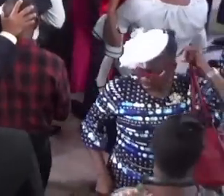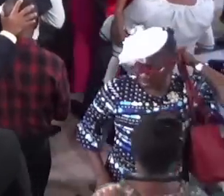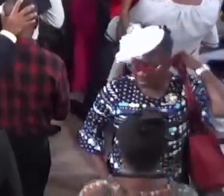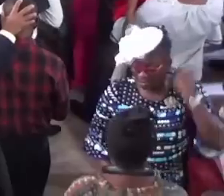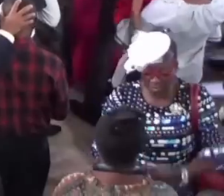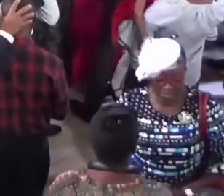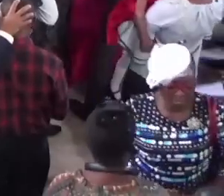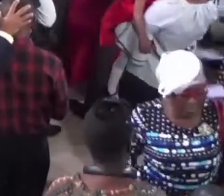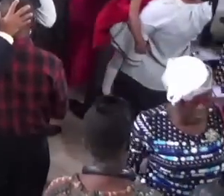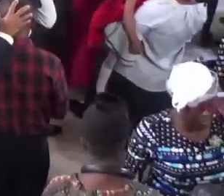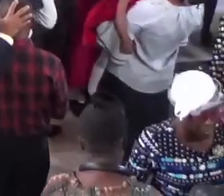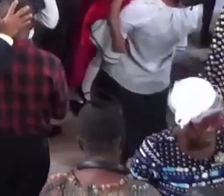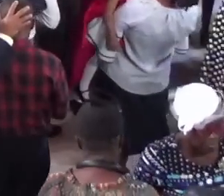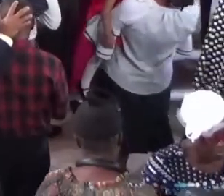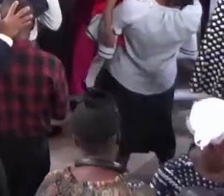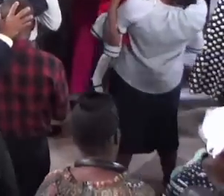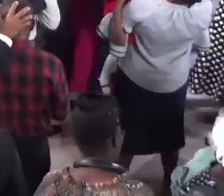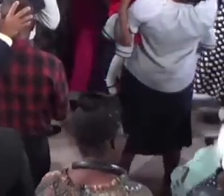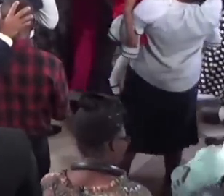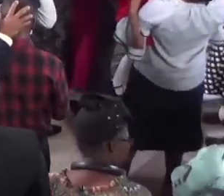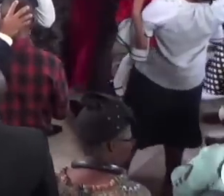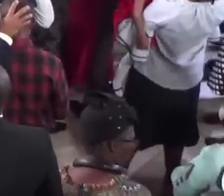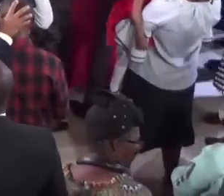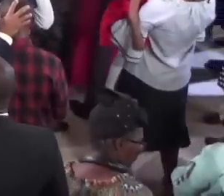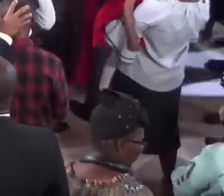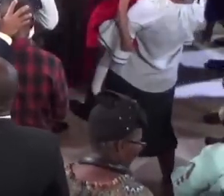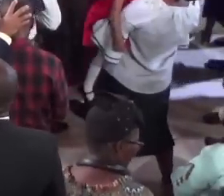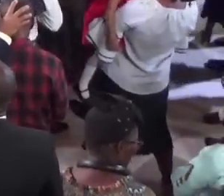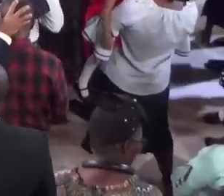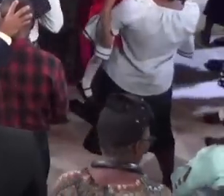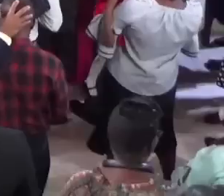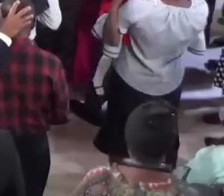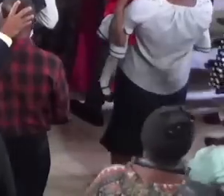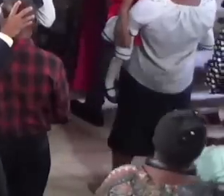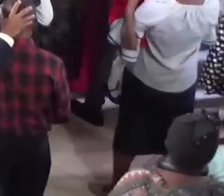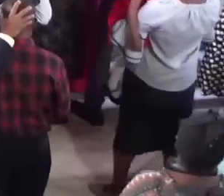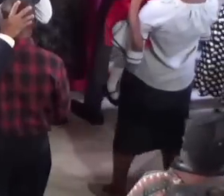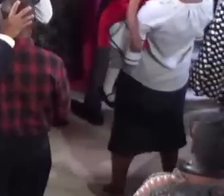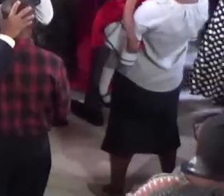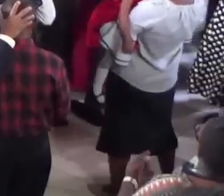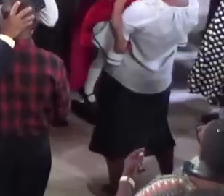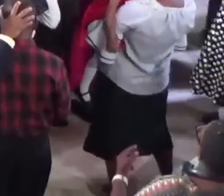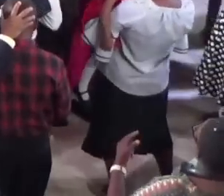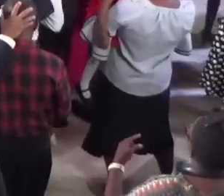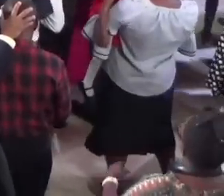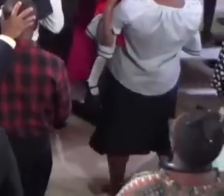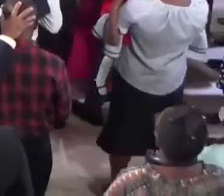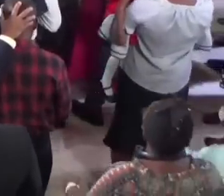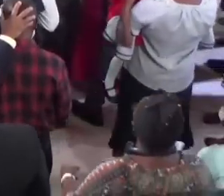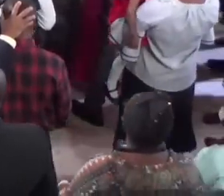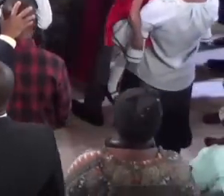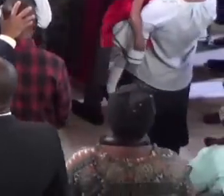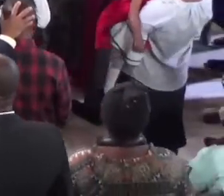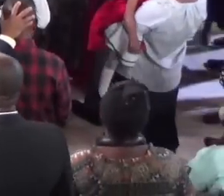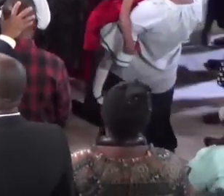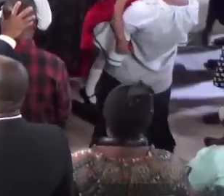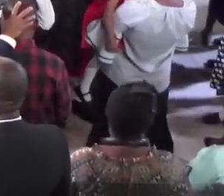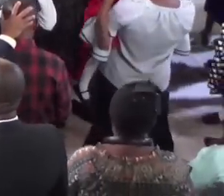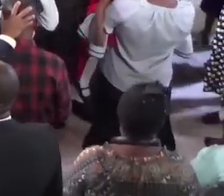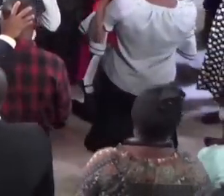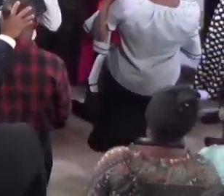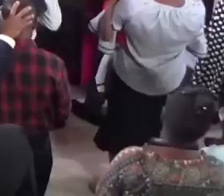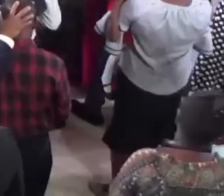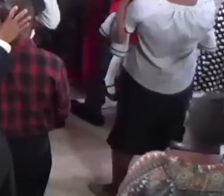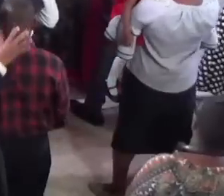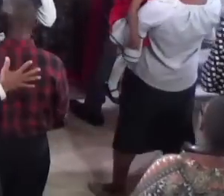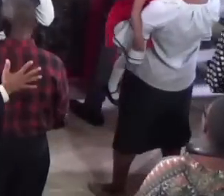I'm free. No longer bound. No longer bound. No more chains